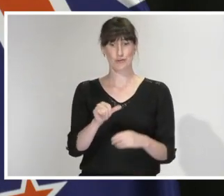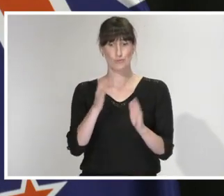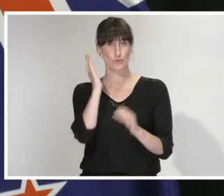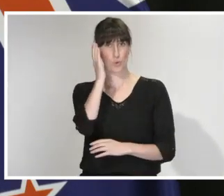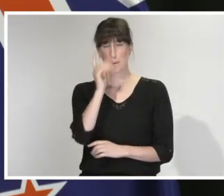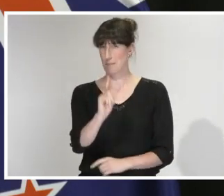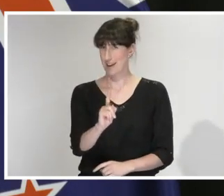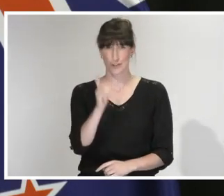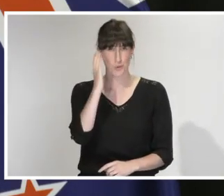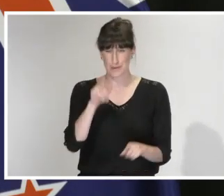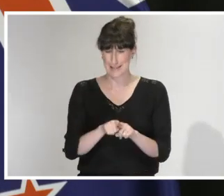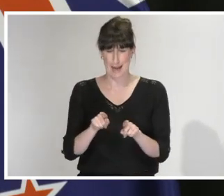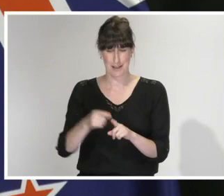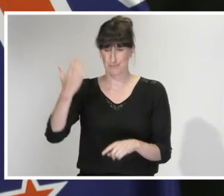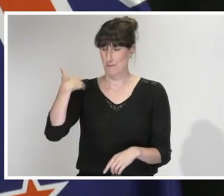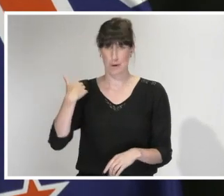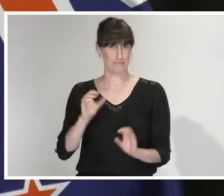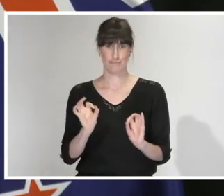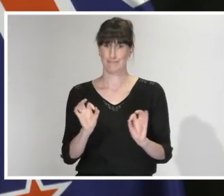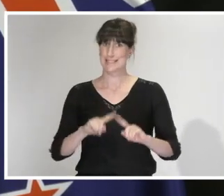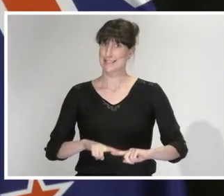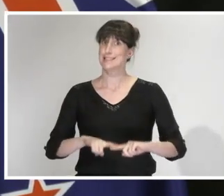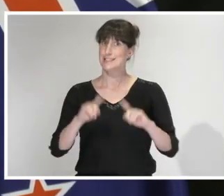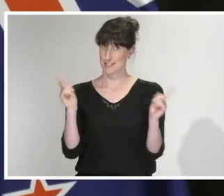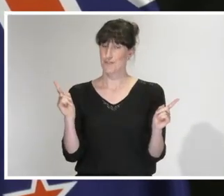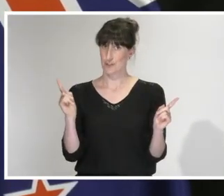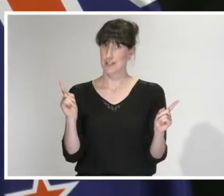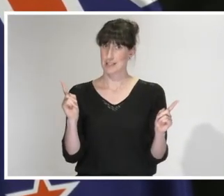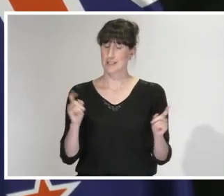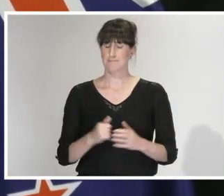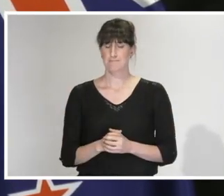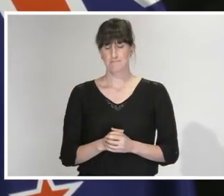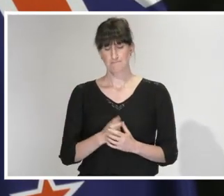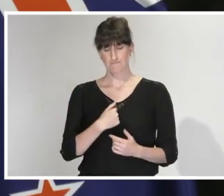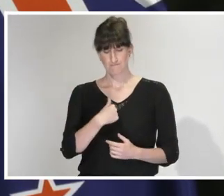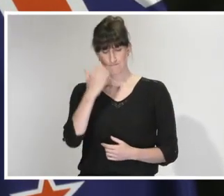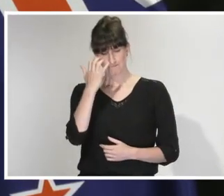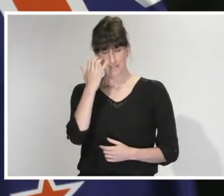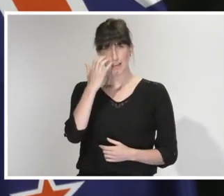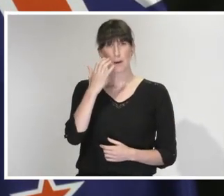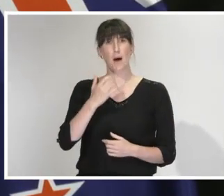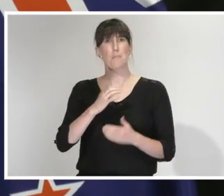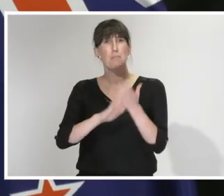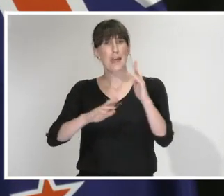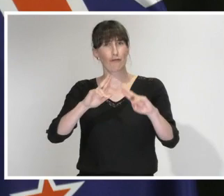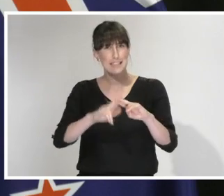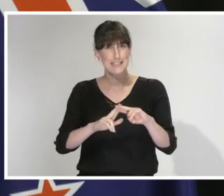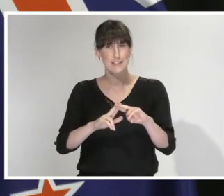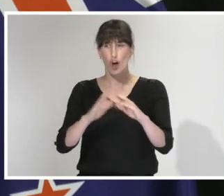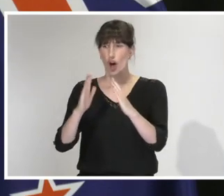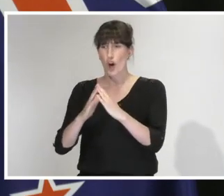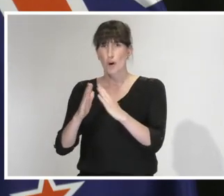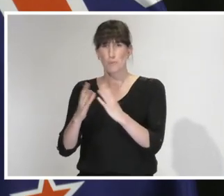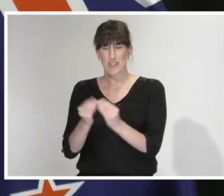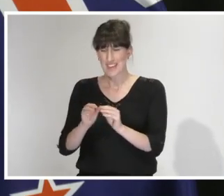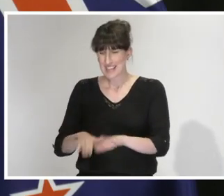during COVID-19 Alert Level 4. I know I personally have been thinking a lot about parents at home with their children at the moment. I've seen so